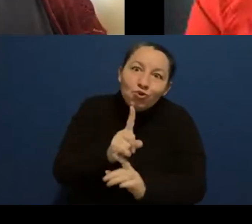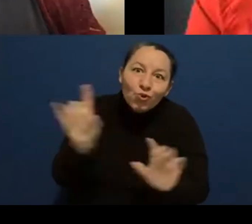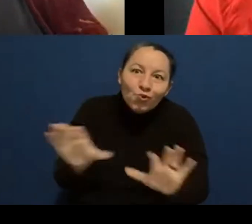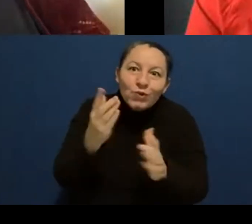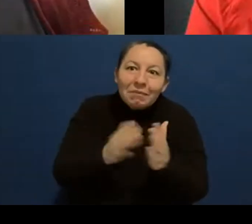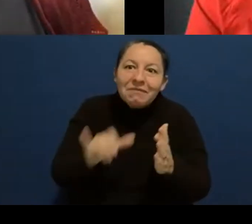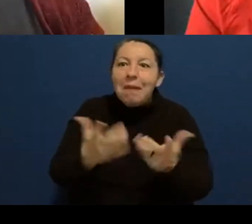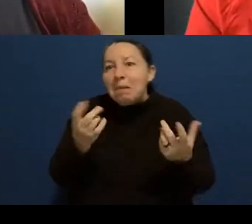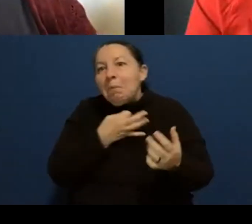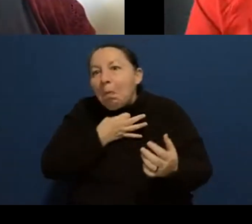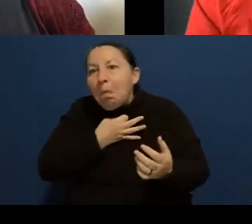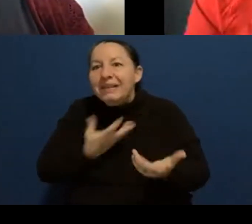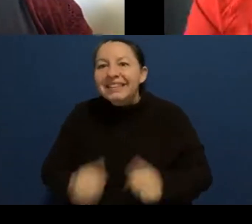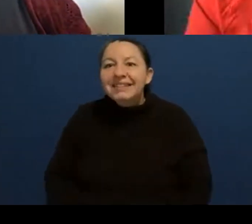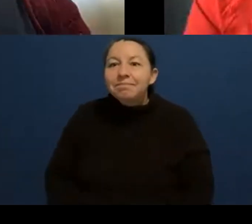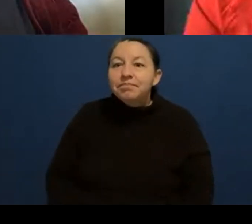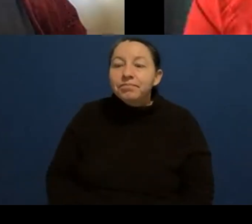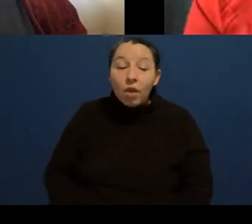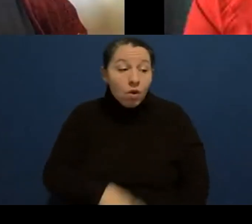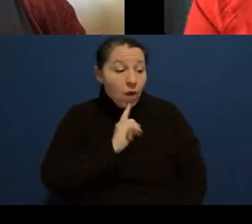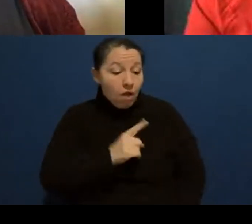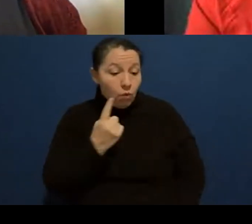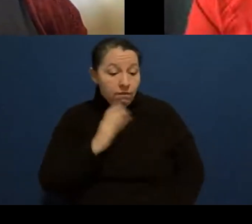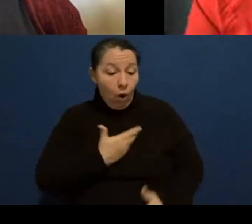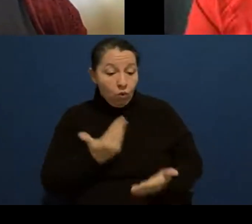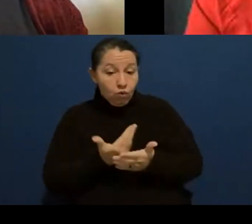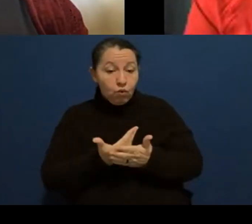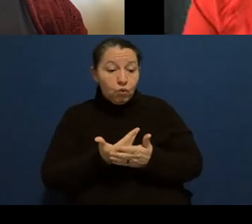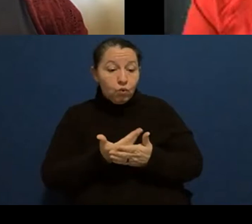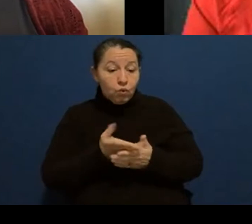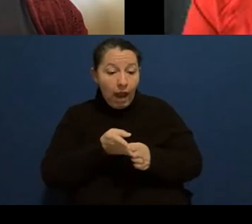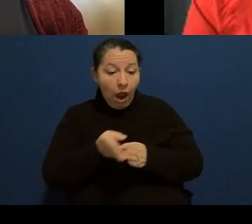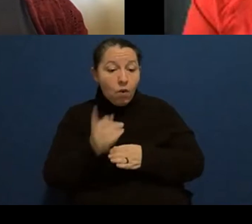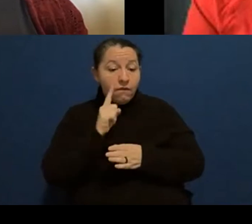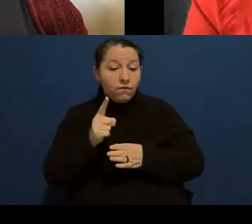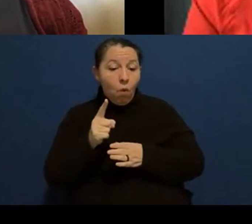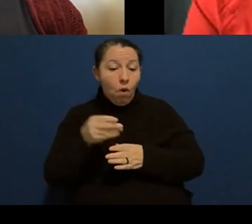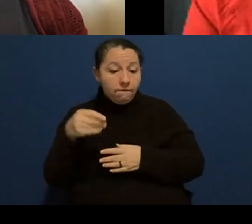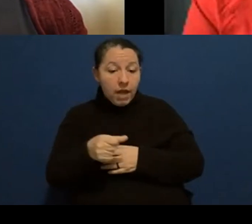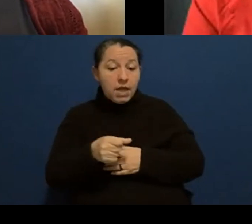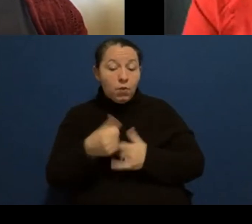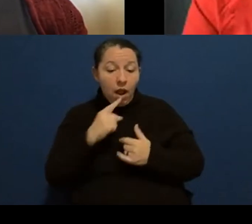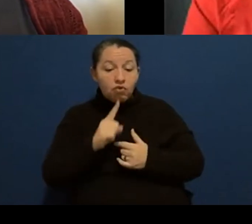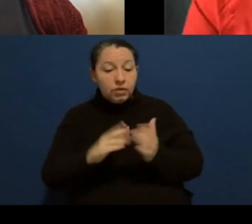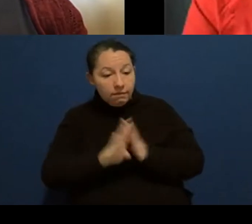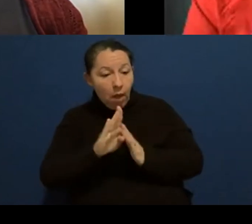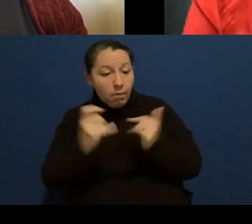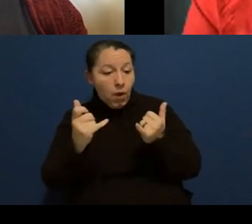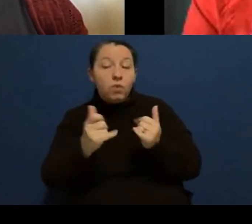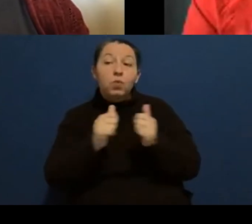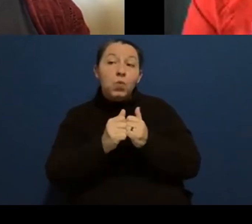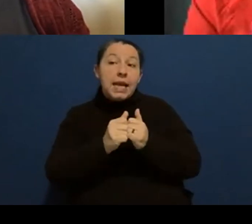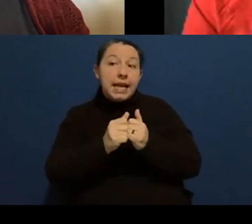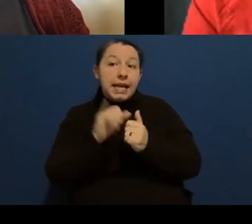So one of our new areas of funding right now that we are in the process of developing is actually with Indian Health